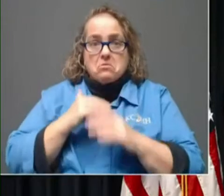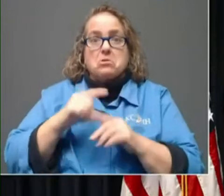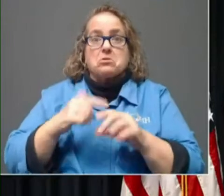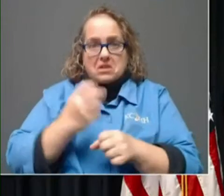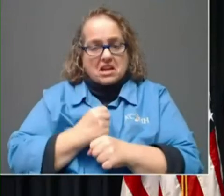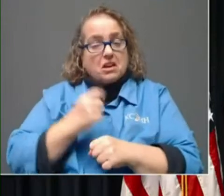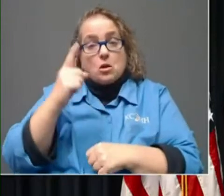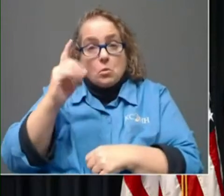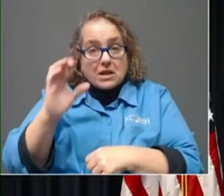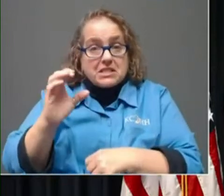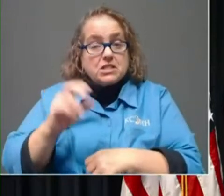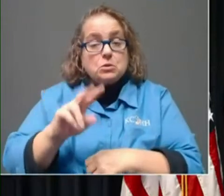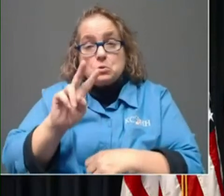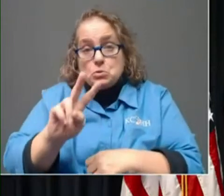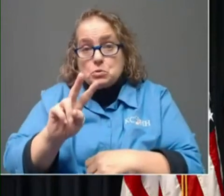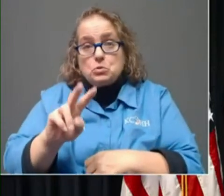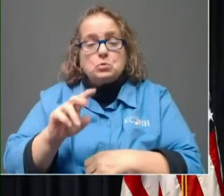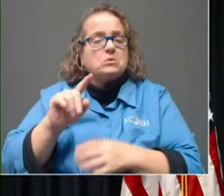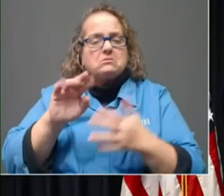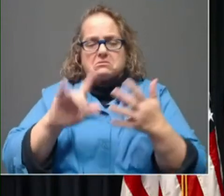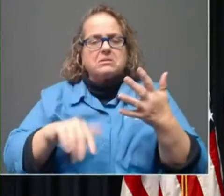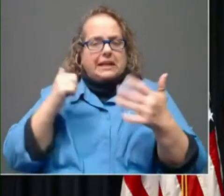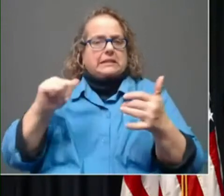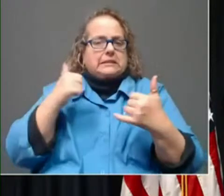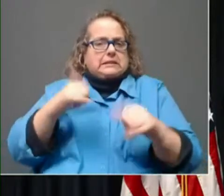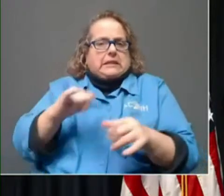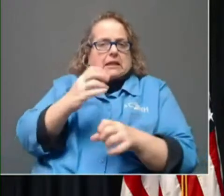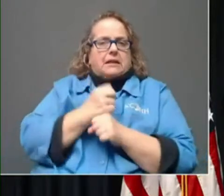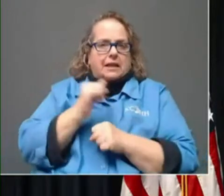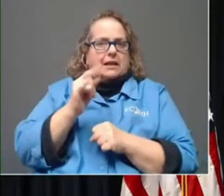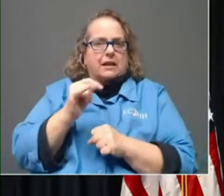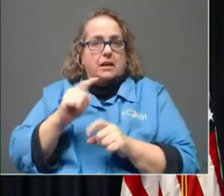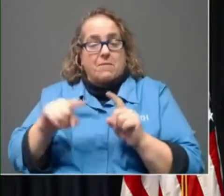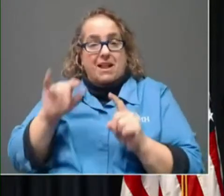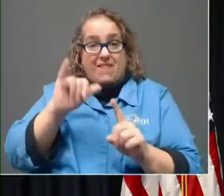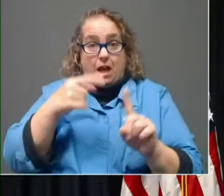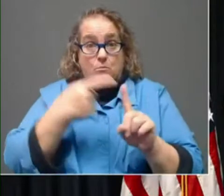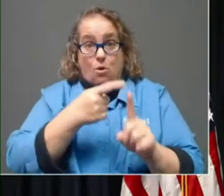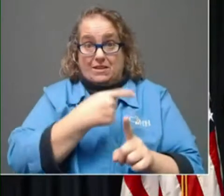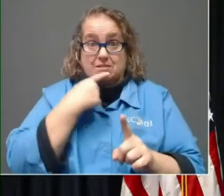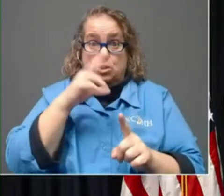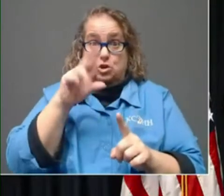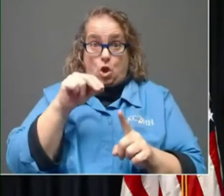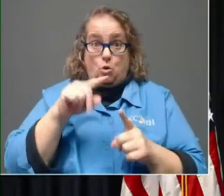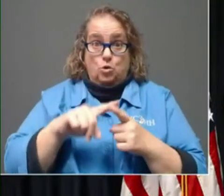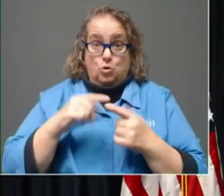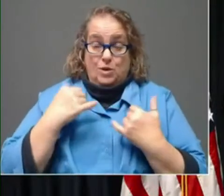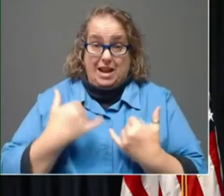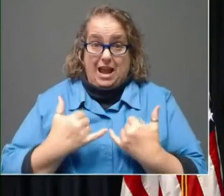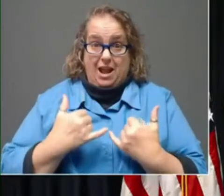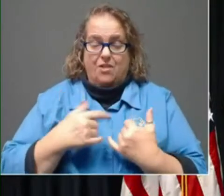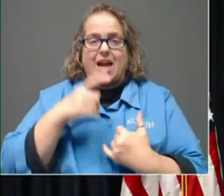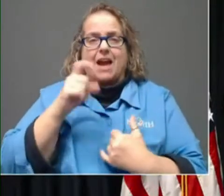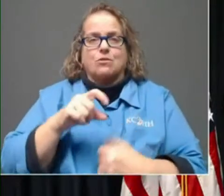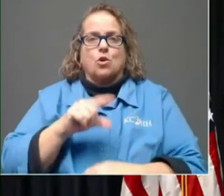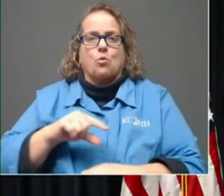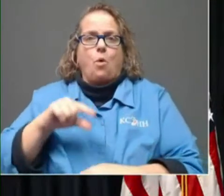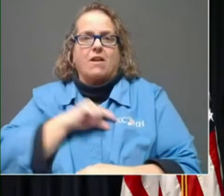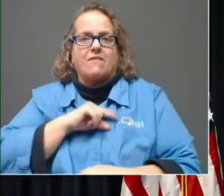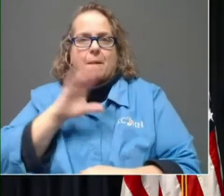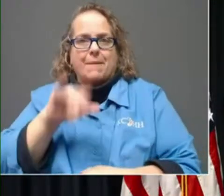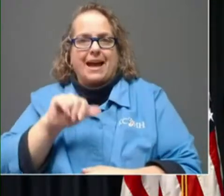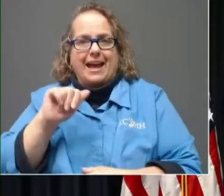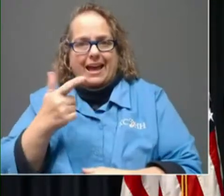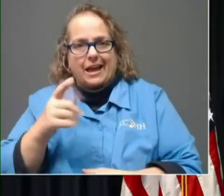2, et cetera. But at that point, if they've said no up to now, they've got to qualify by age or